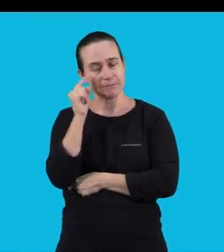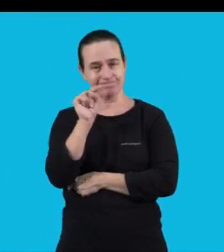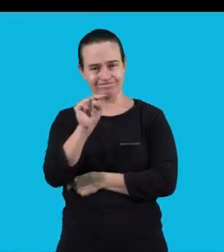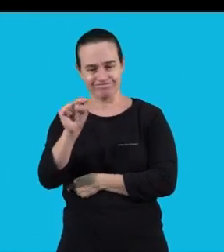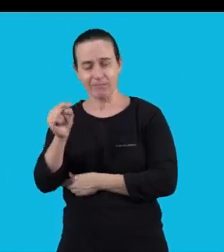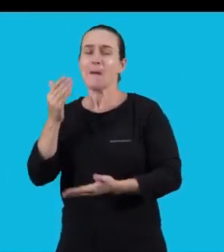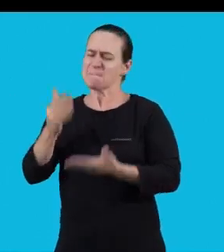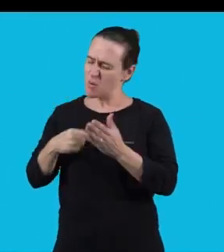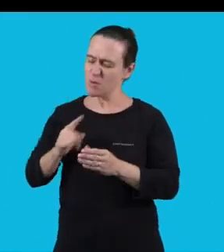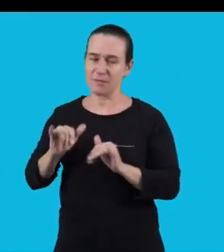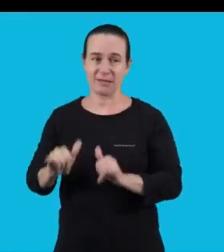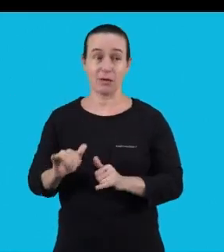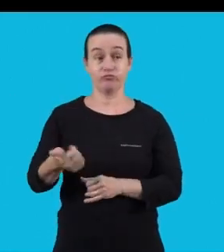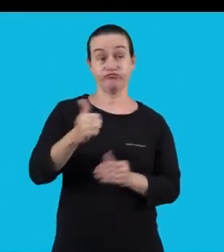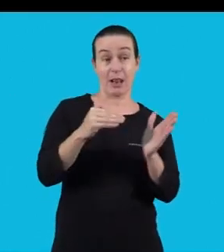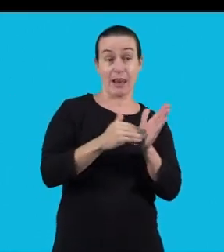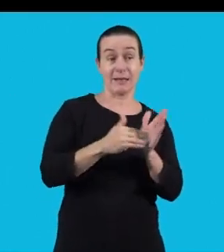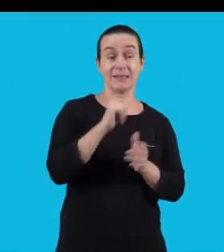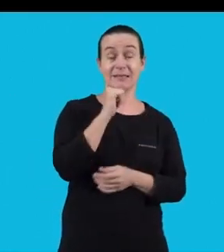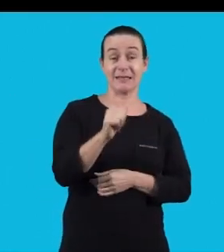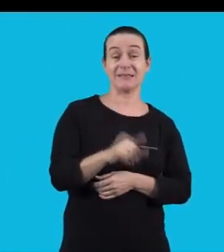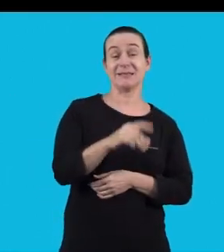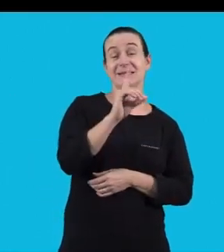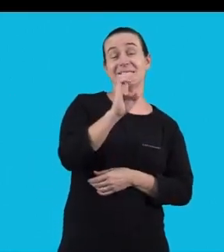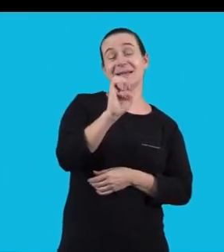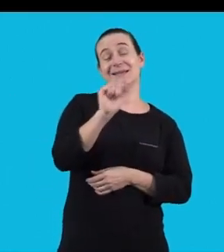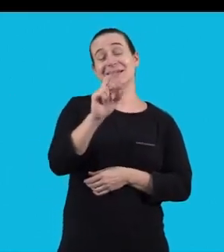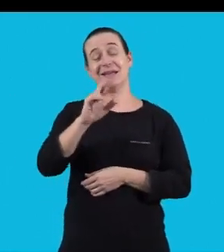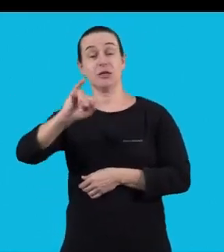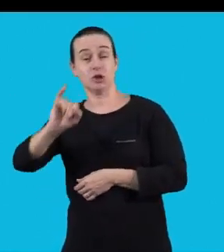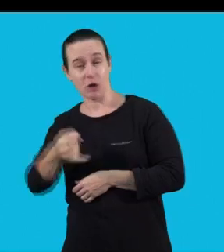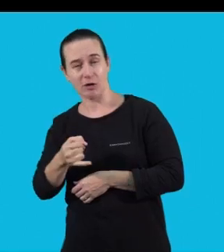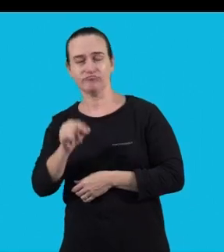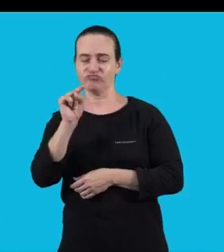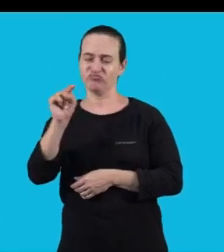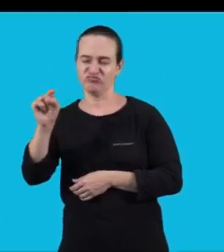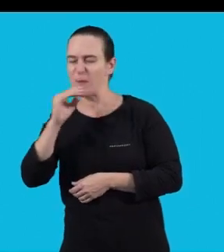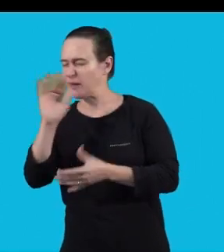the letter said, Dear John, ellipsis, sincerely, Sarah.